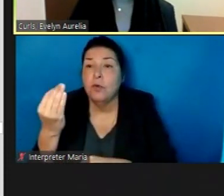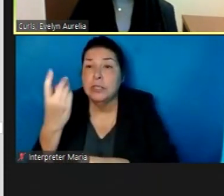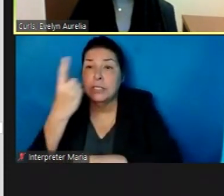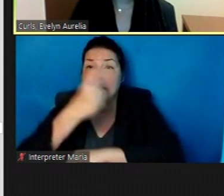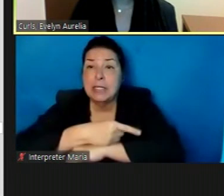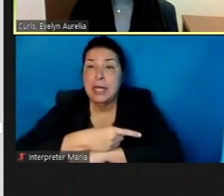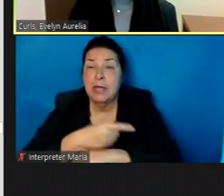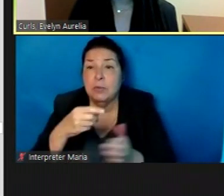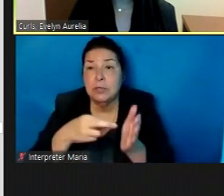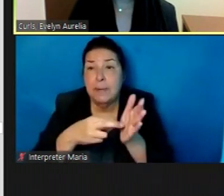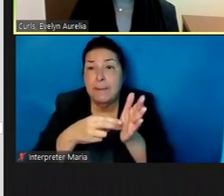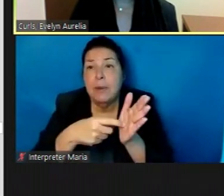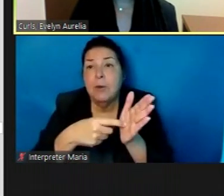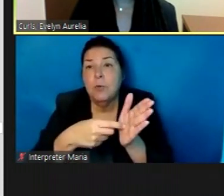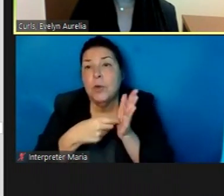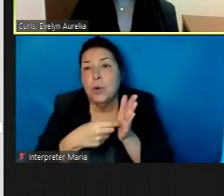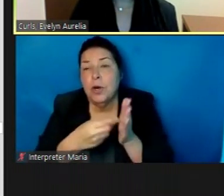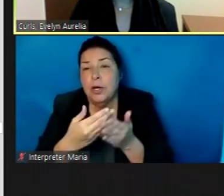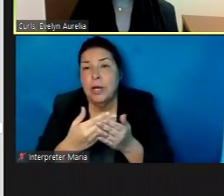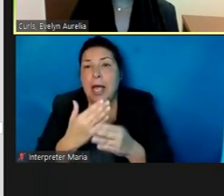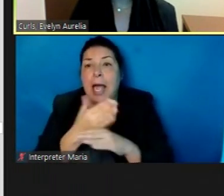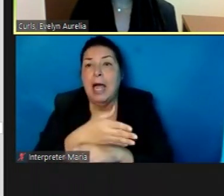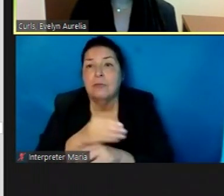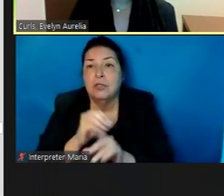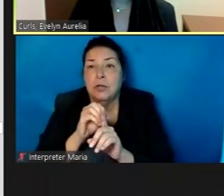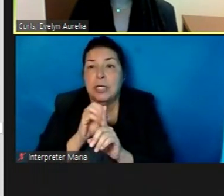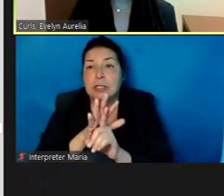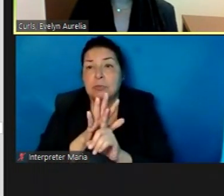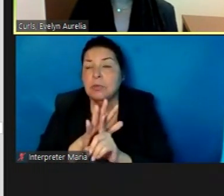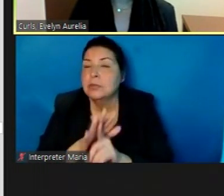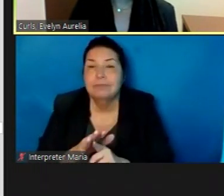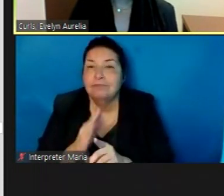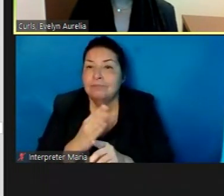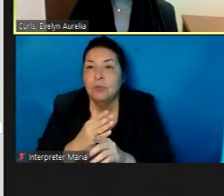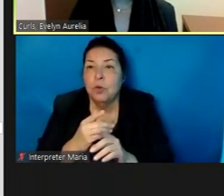or after exposure, if you're vaccinated, you do not have to do that any longer.